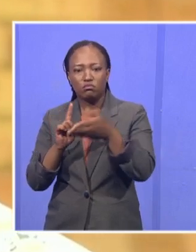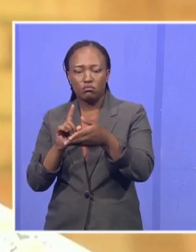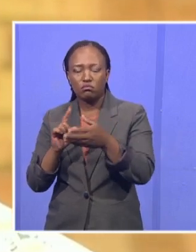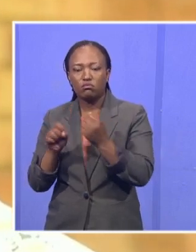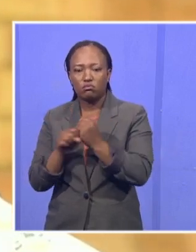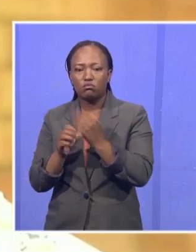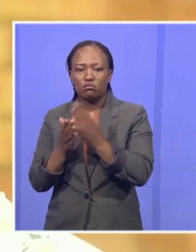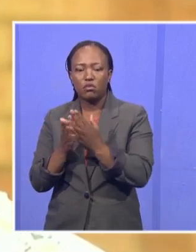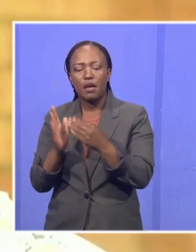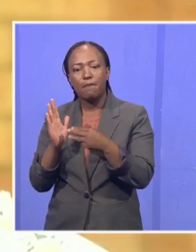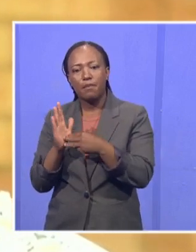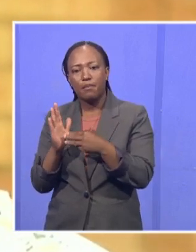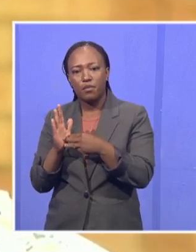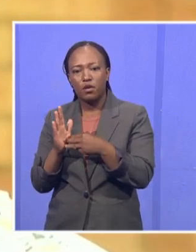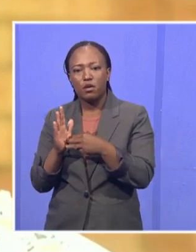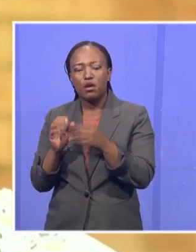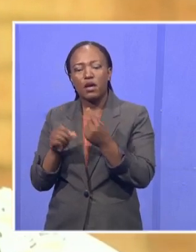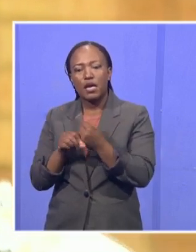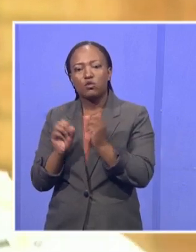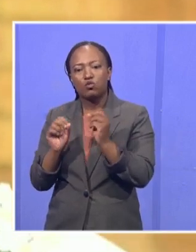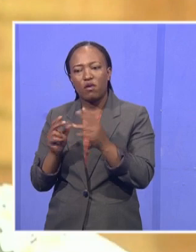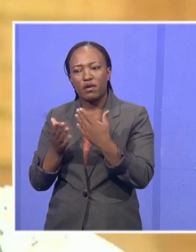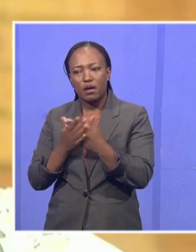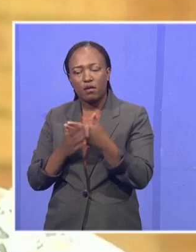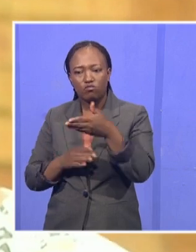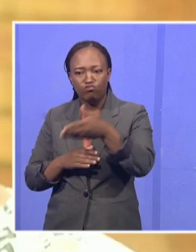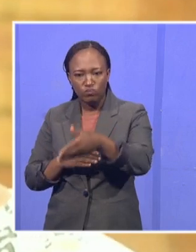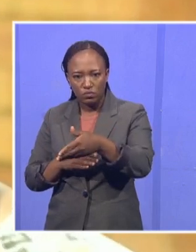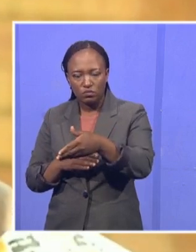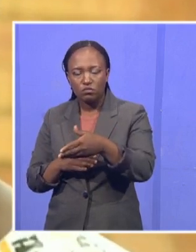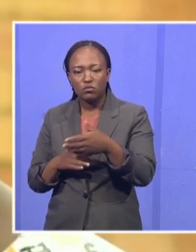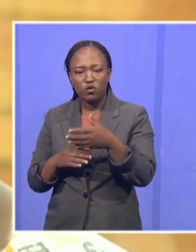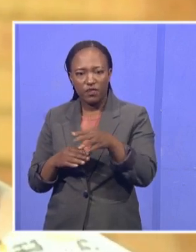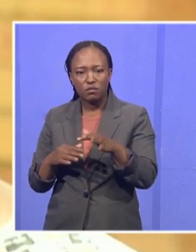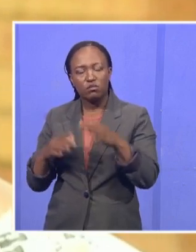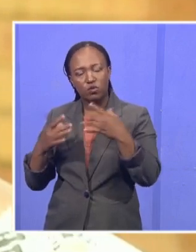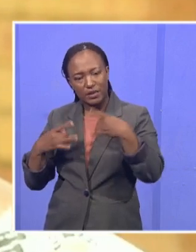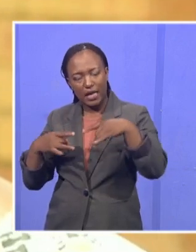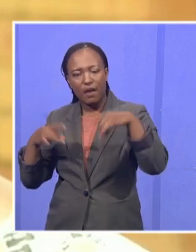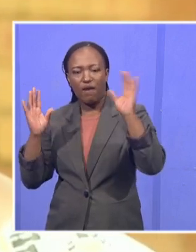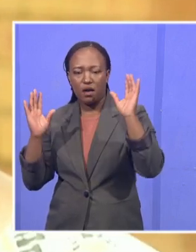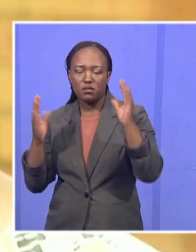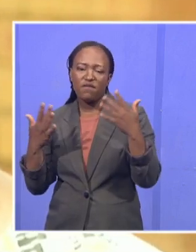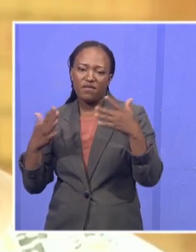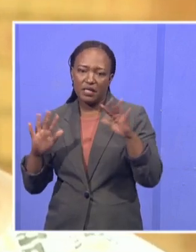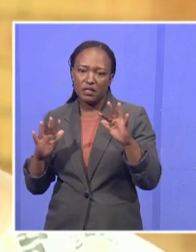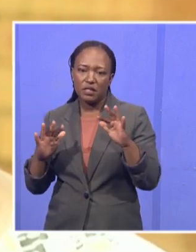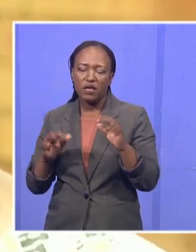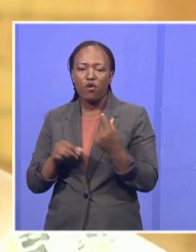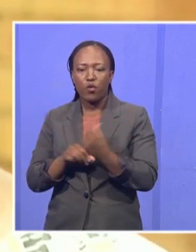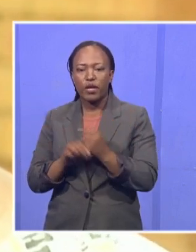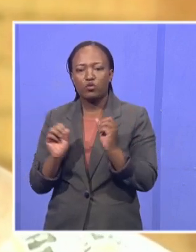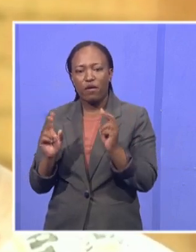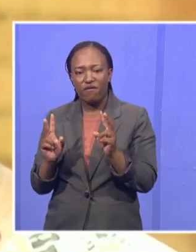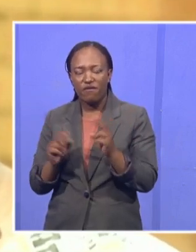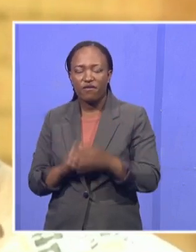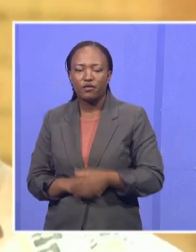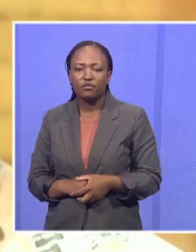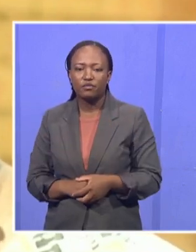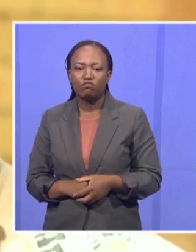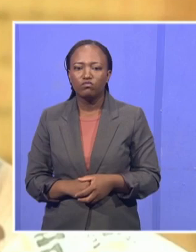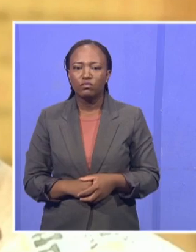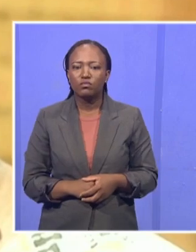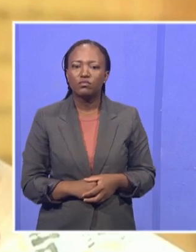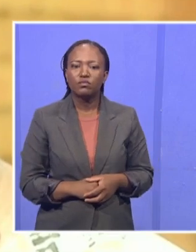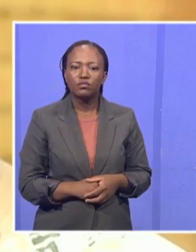matriculants, the grade 12s, are attending every day. So that's the sacrifice we made with others for the sake of the grade 12 class. Those